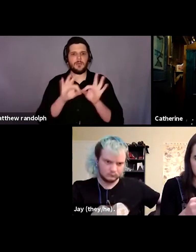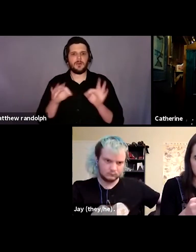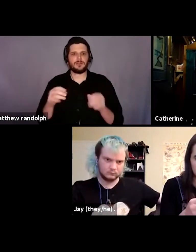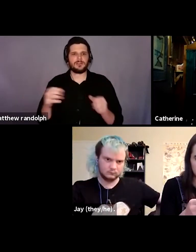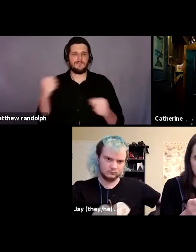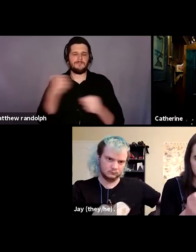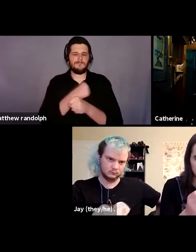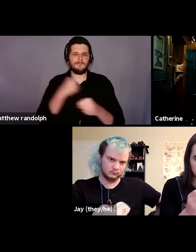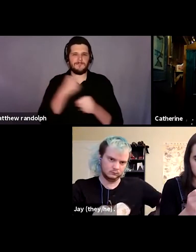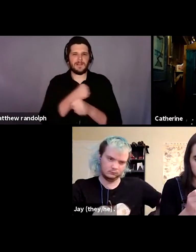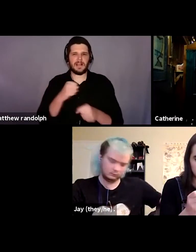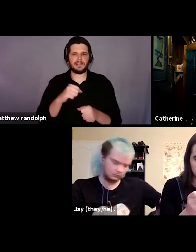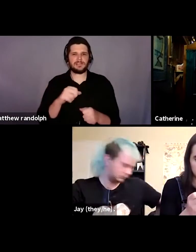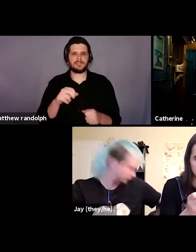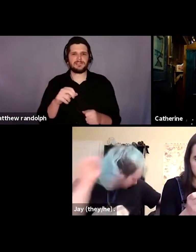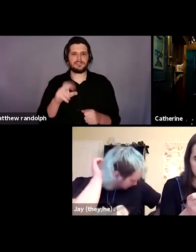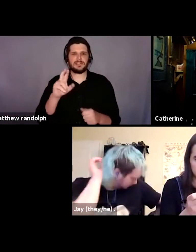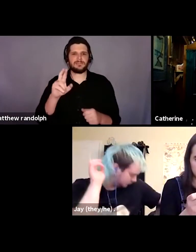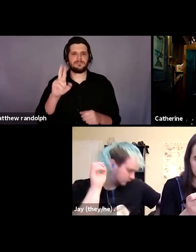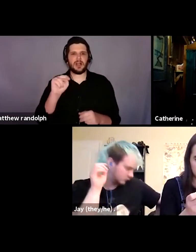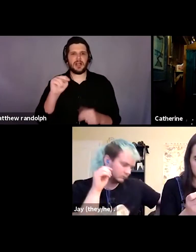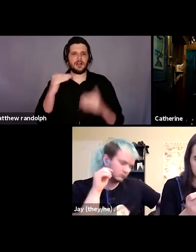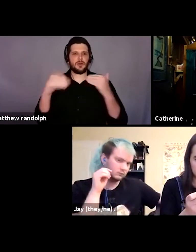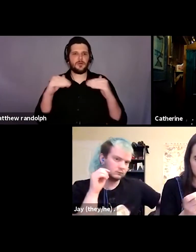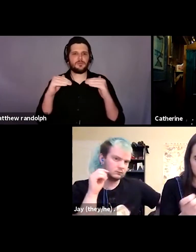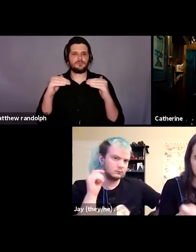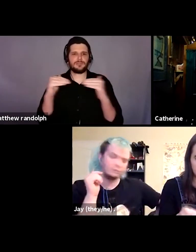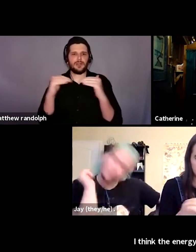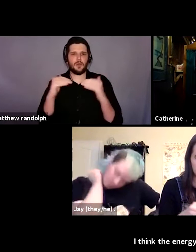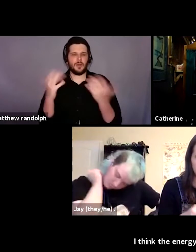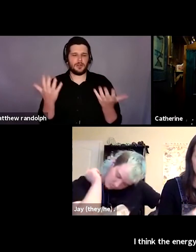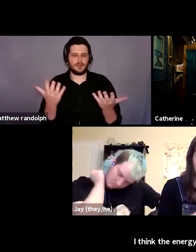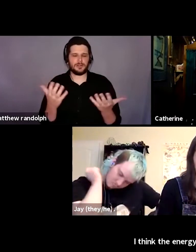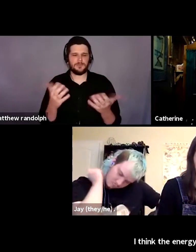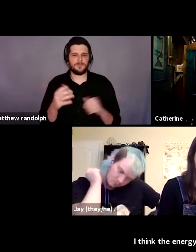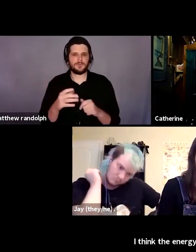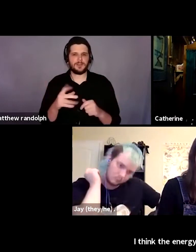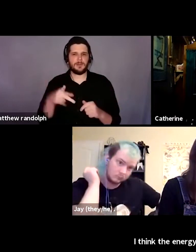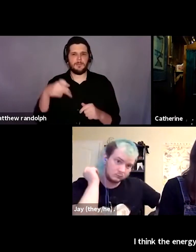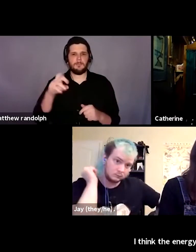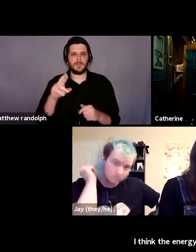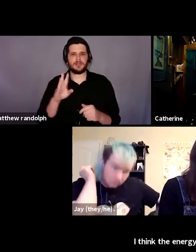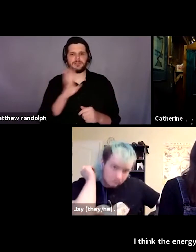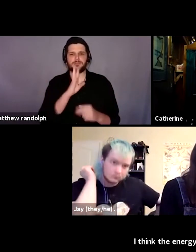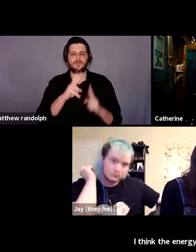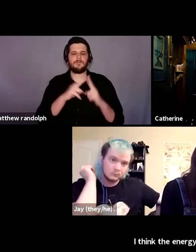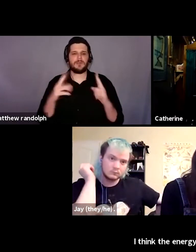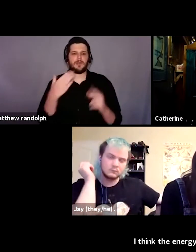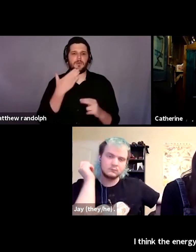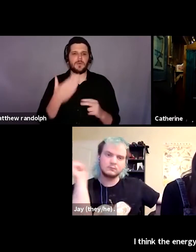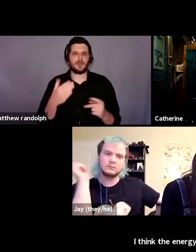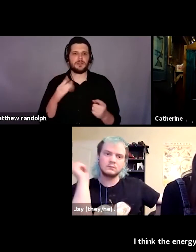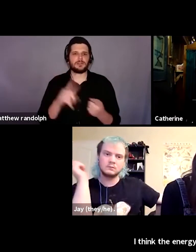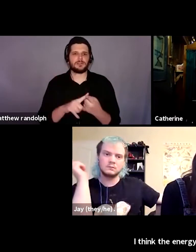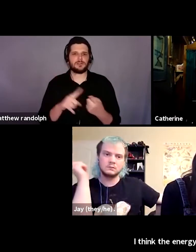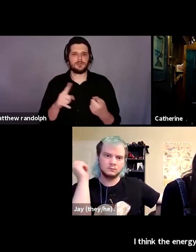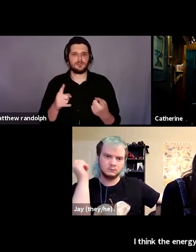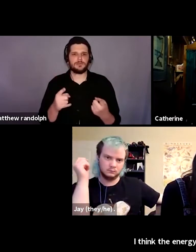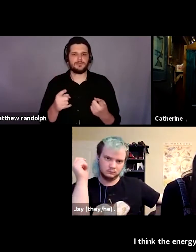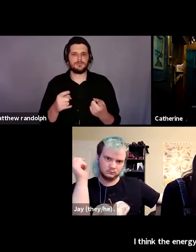entrenchment of inequality. I think Peter spoke very well to some of